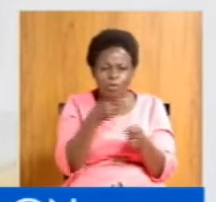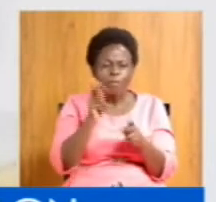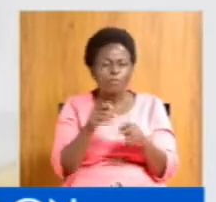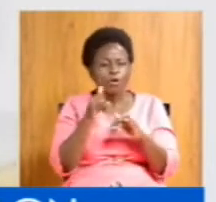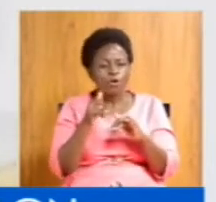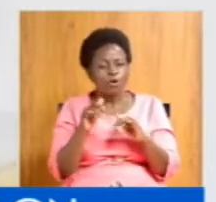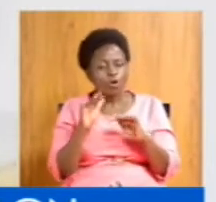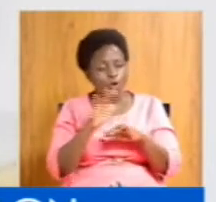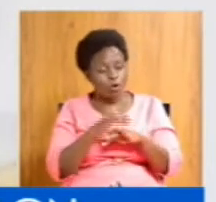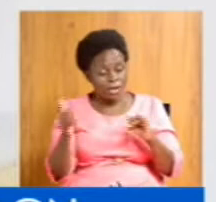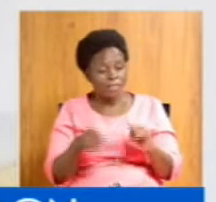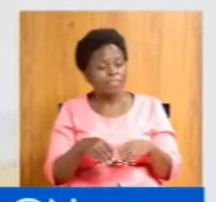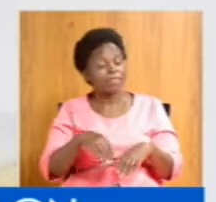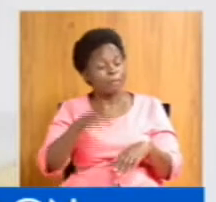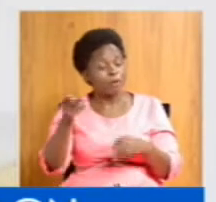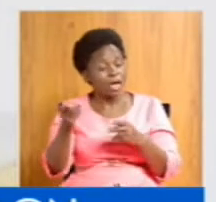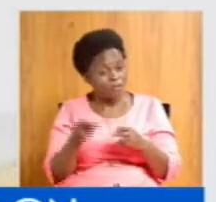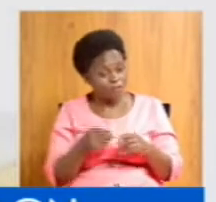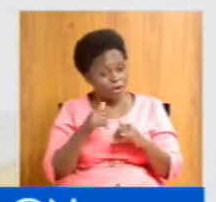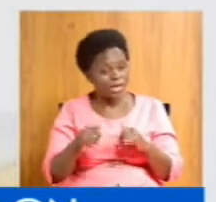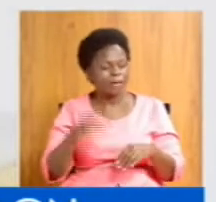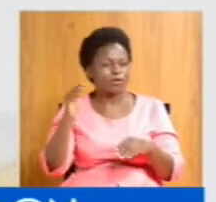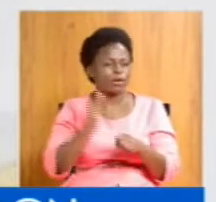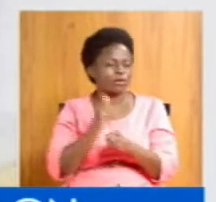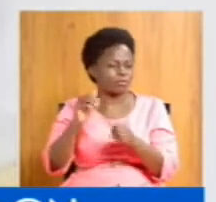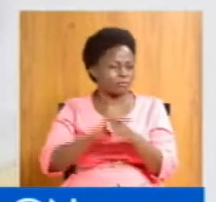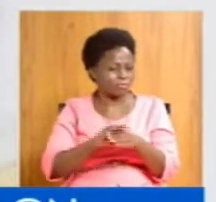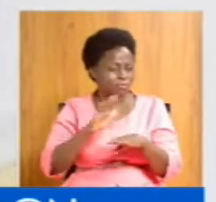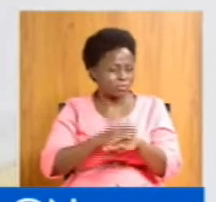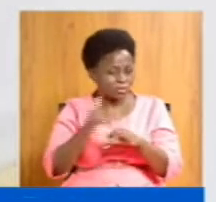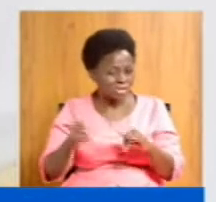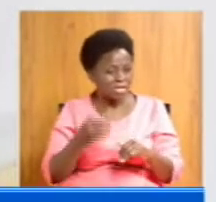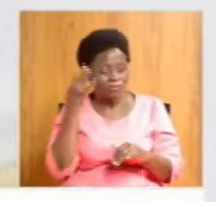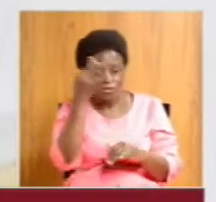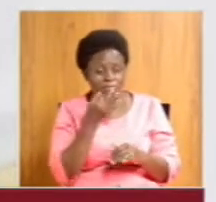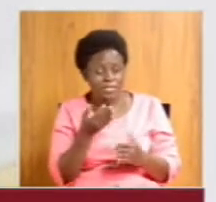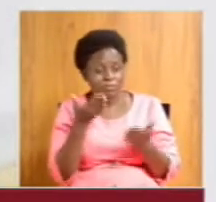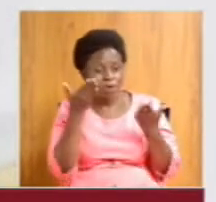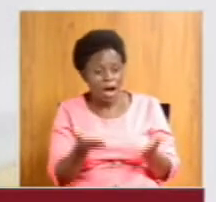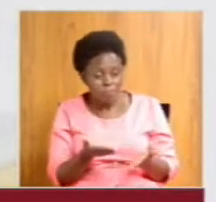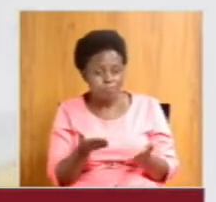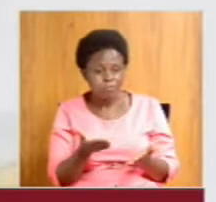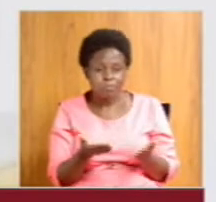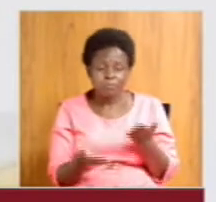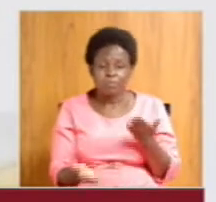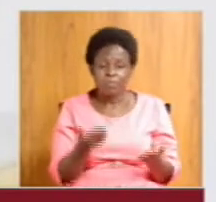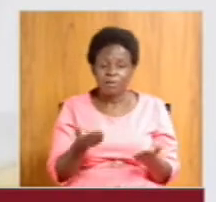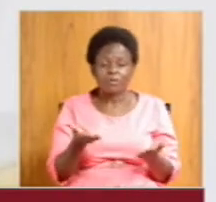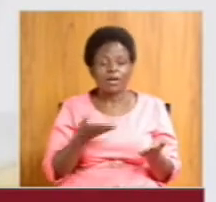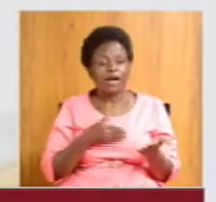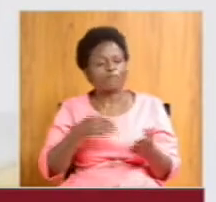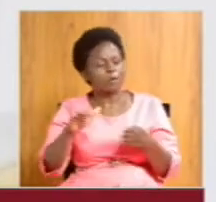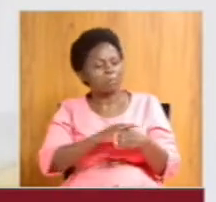more people we have online, the more we are able to transact online. If we have Facebook going on, it's probable that we are going to have